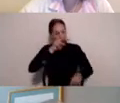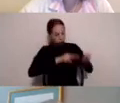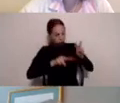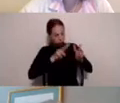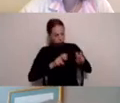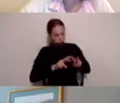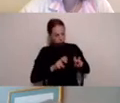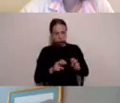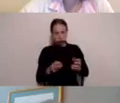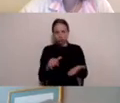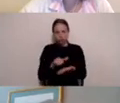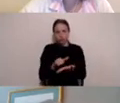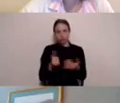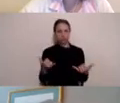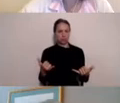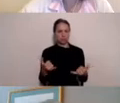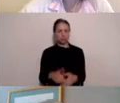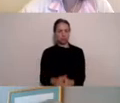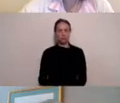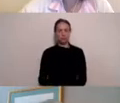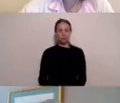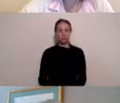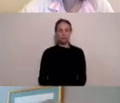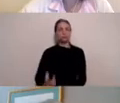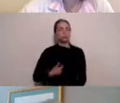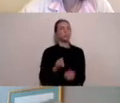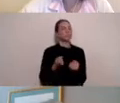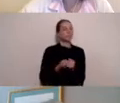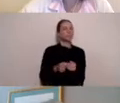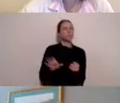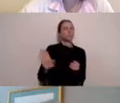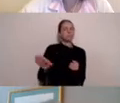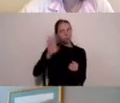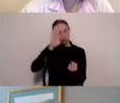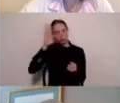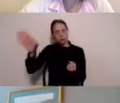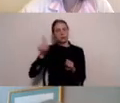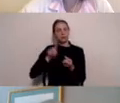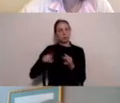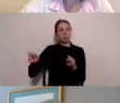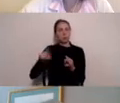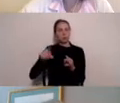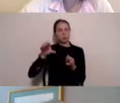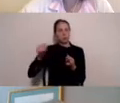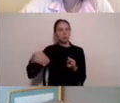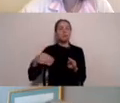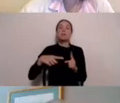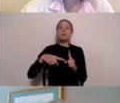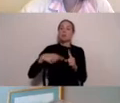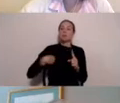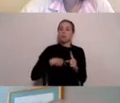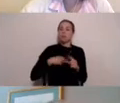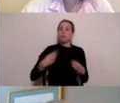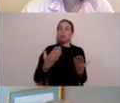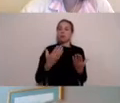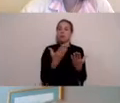assessments. And so we've advocated to payers directly and have provided resources for families to also advocate to payers and for